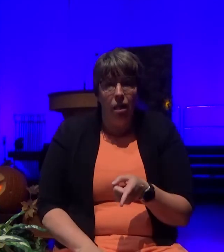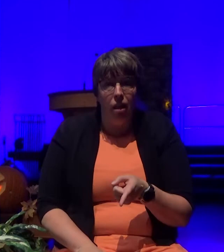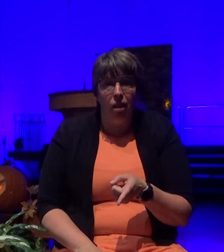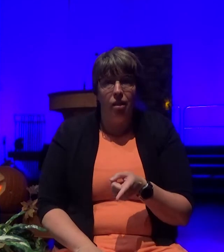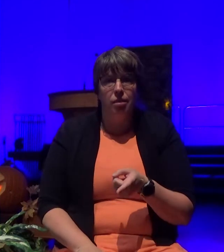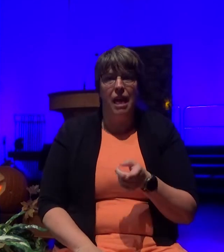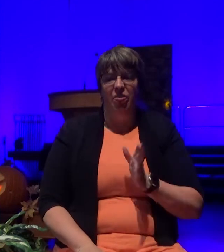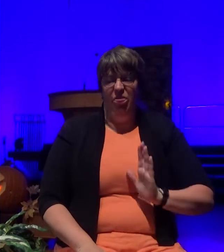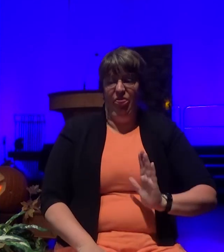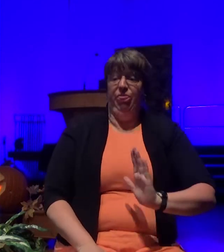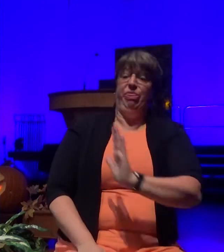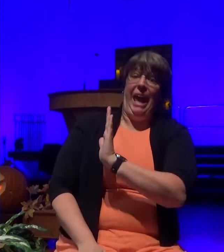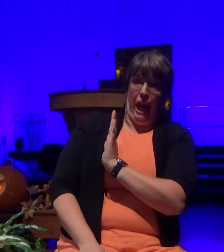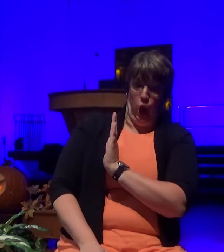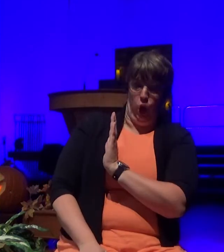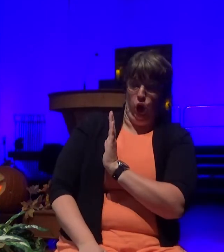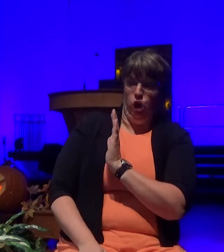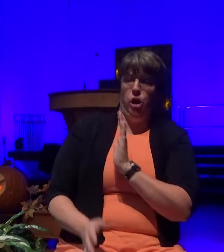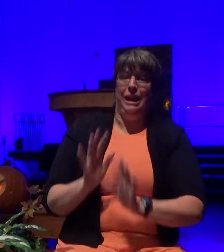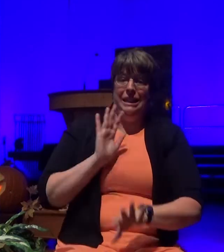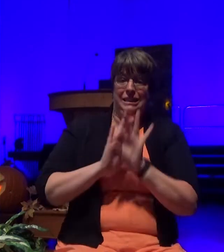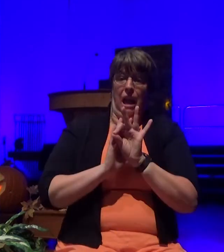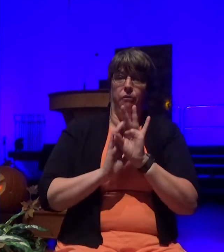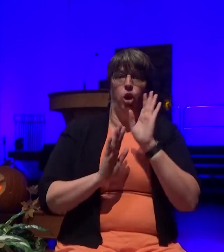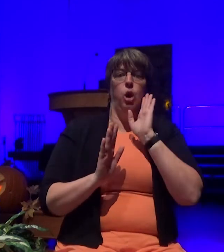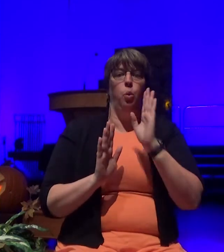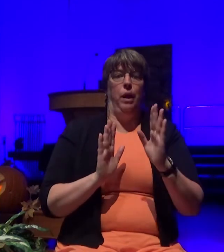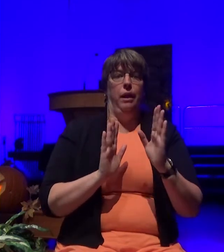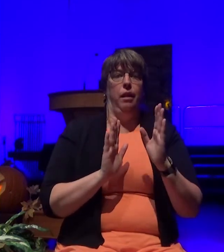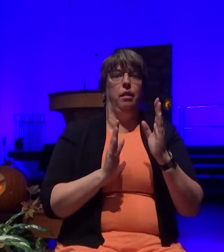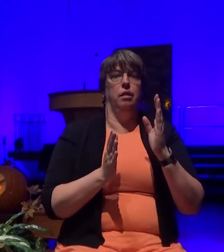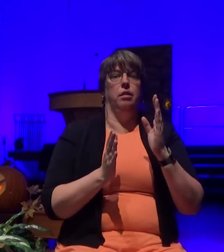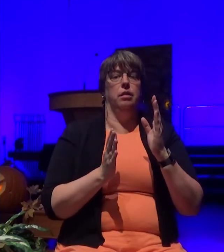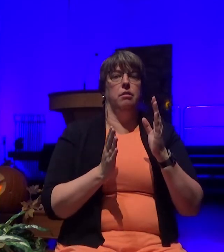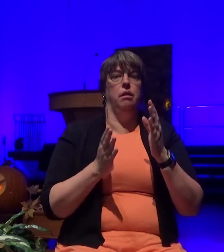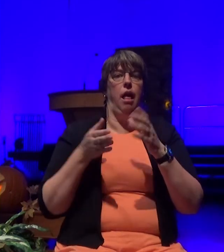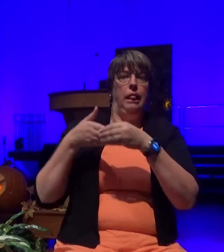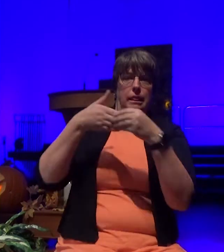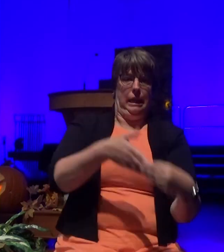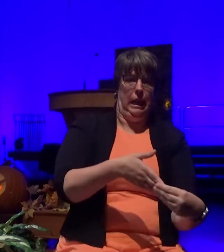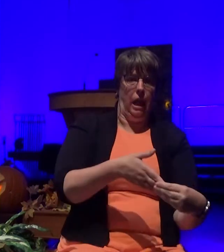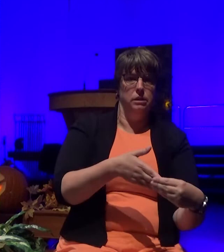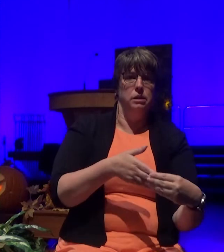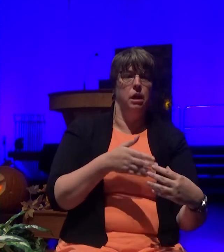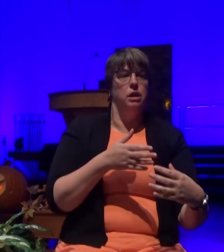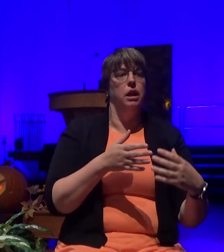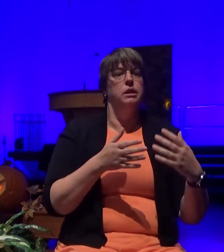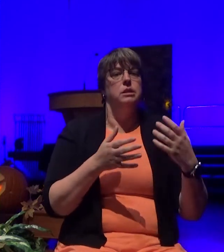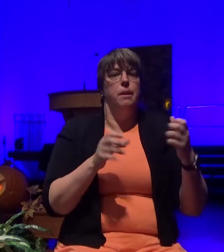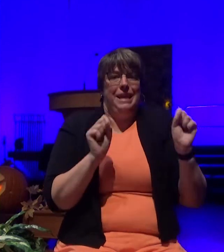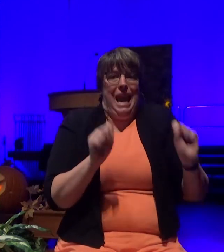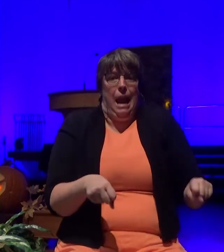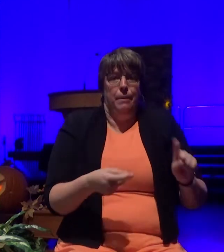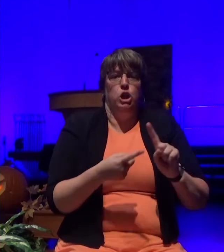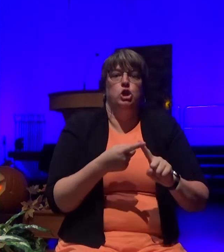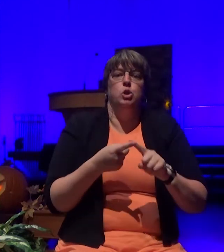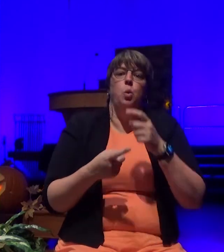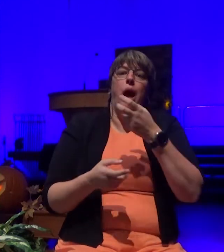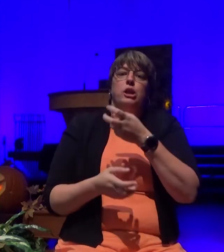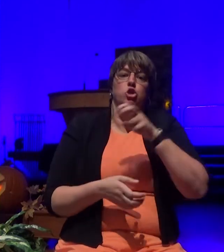us in allowing, they say, the transfer of information across huge distances to be more profound for